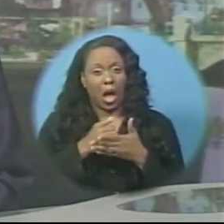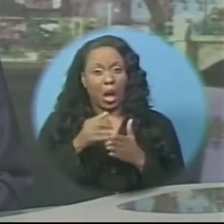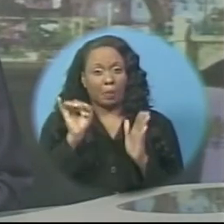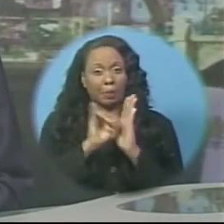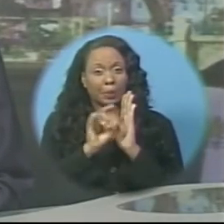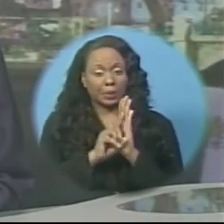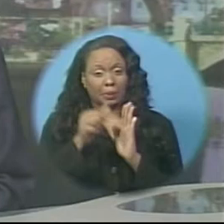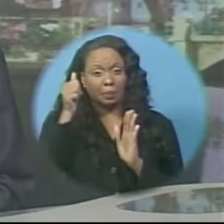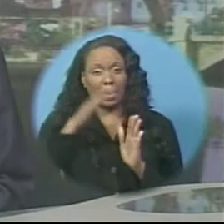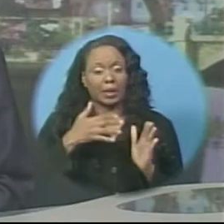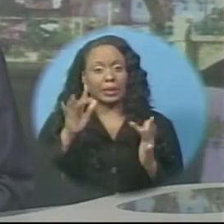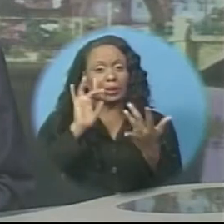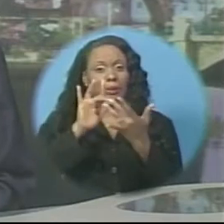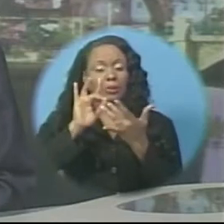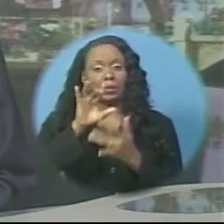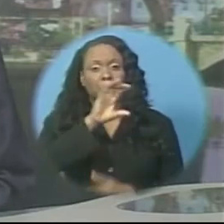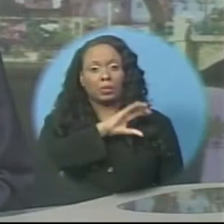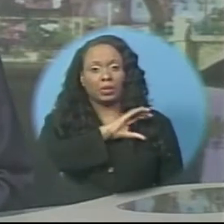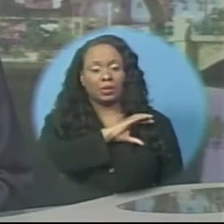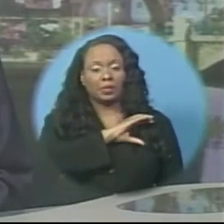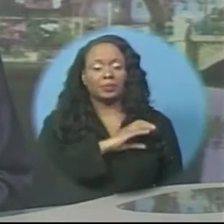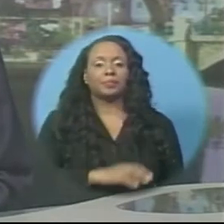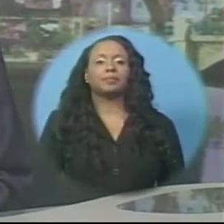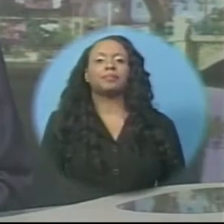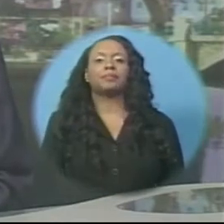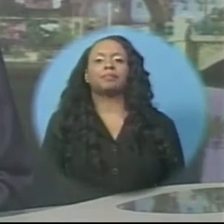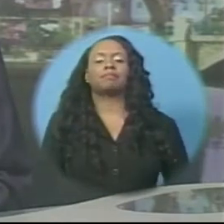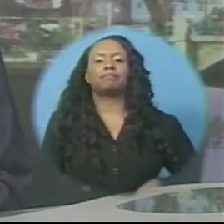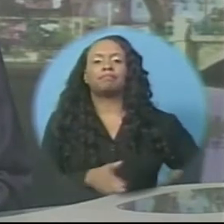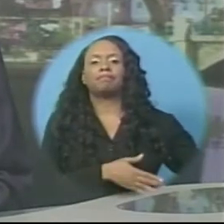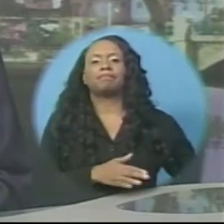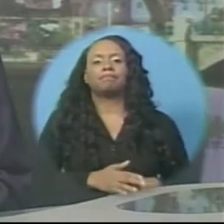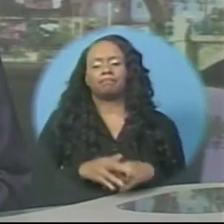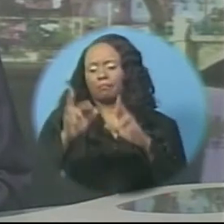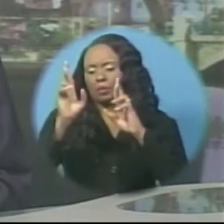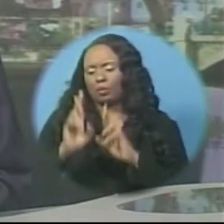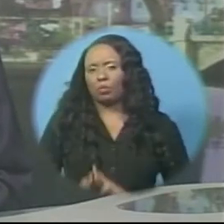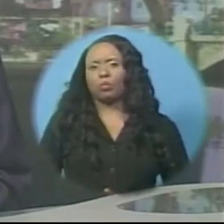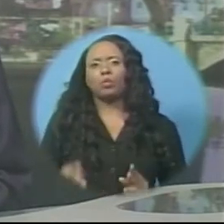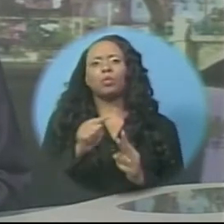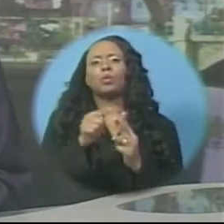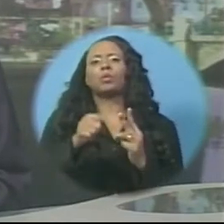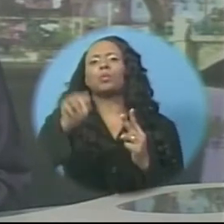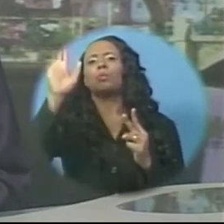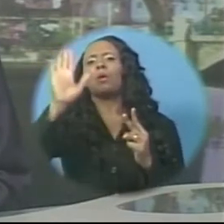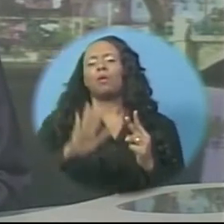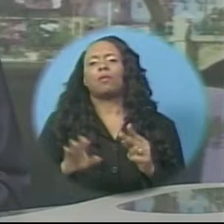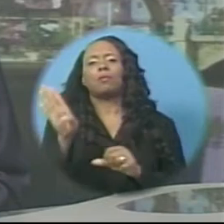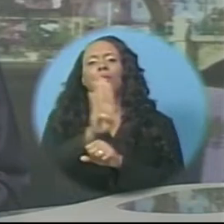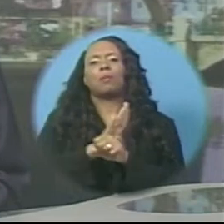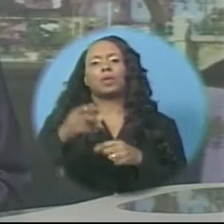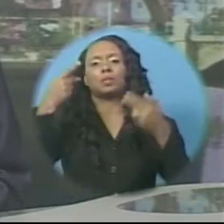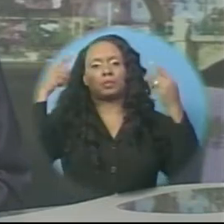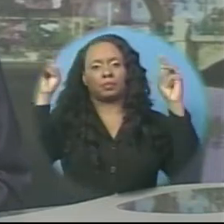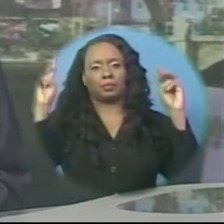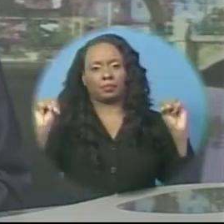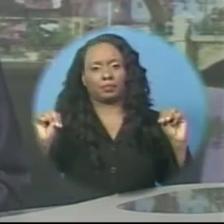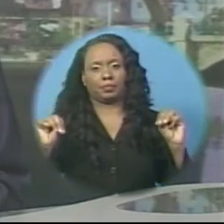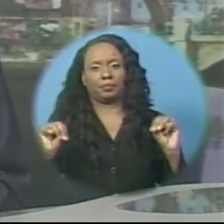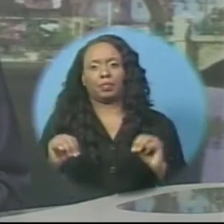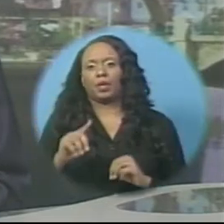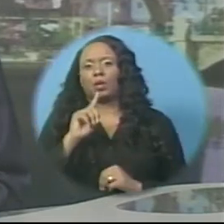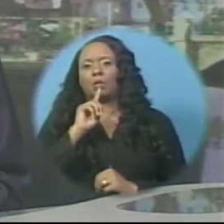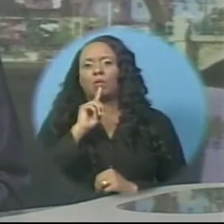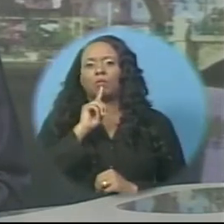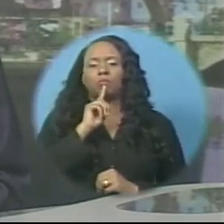asked to contact police. In other news now, it was a tribute to two great Barbadian prime ministers, and one that